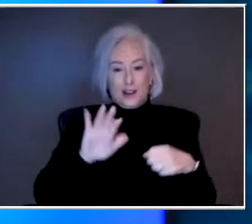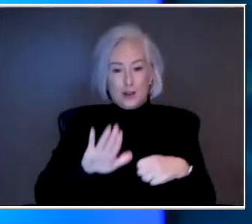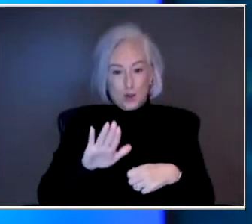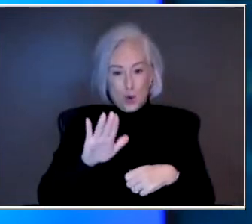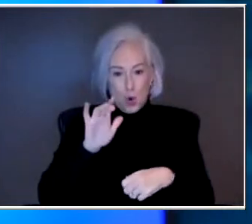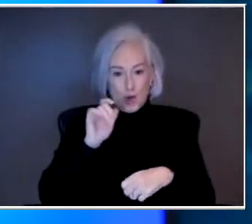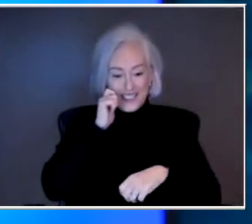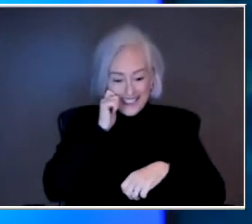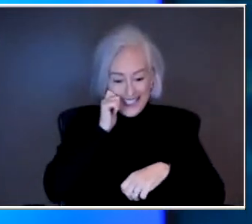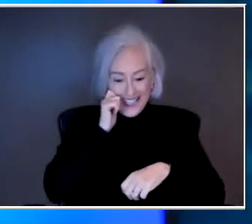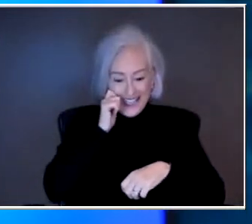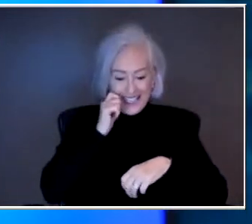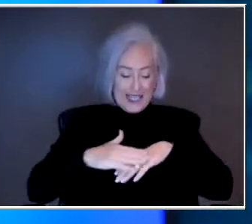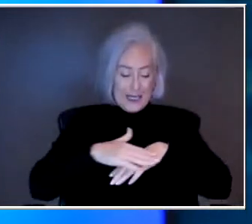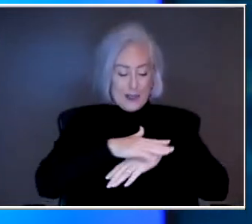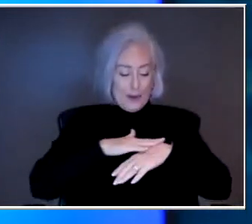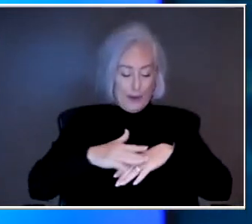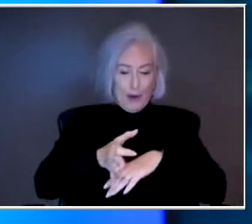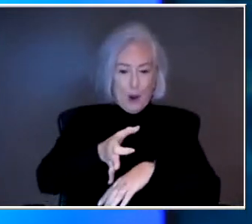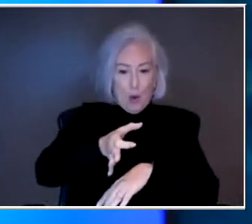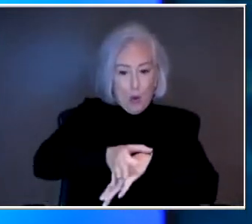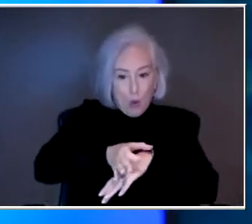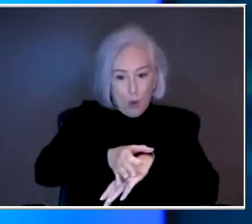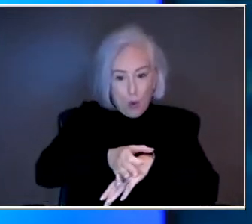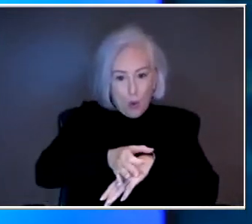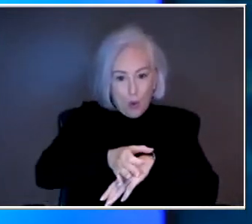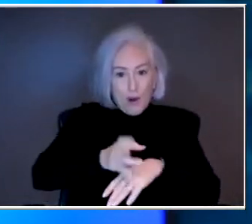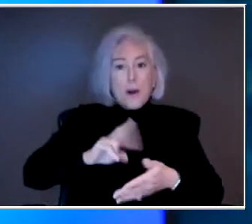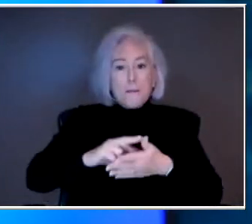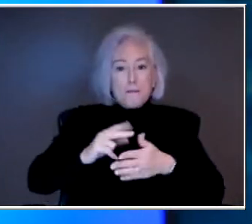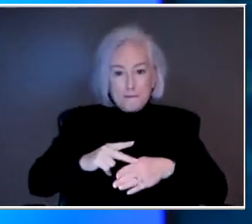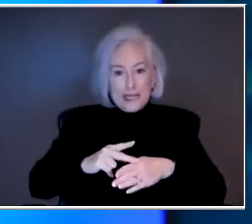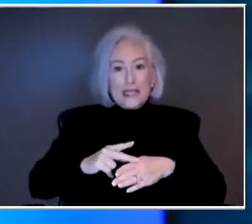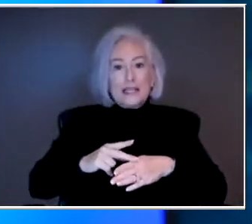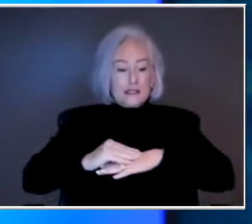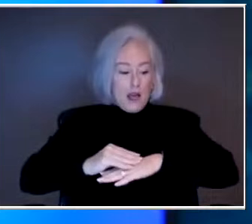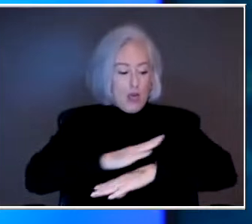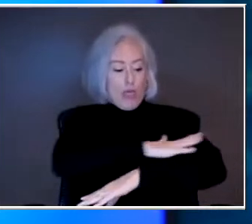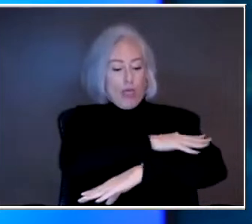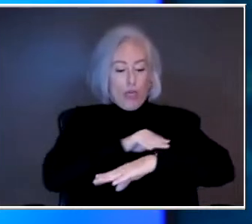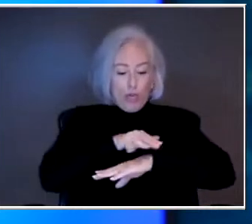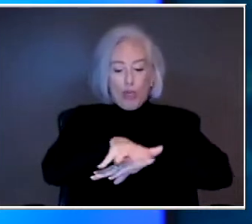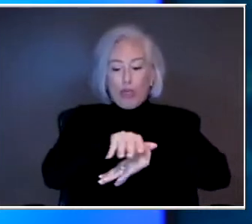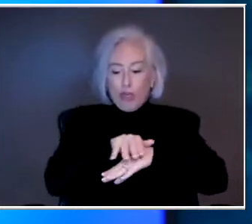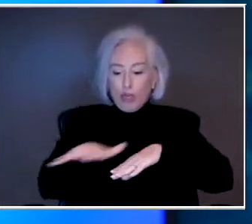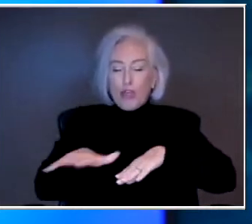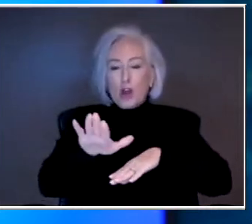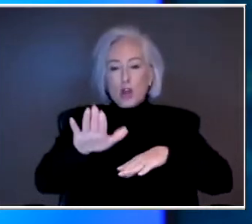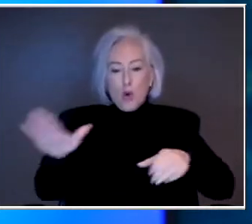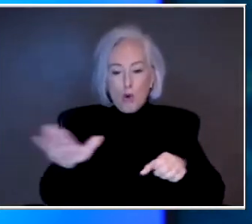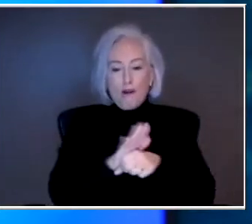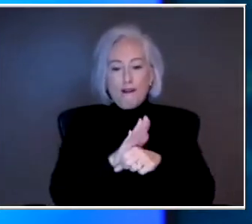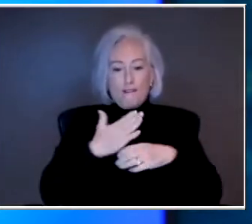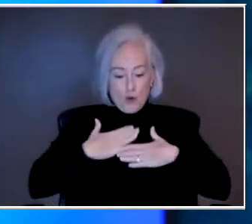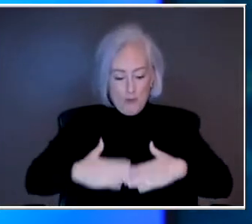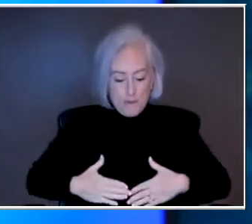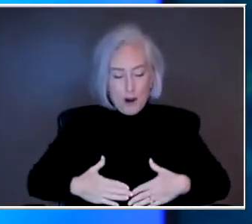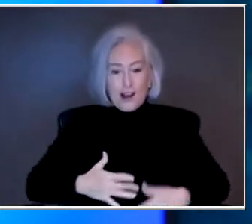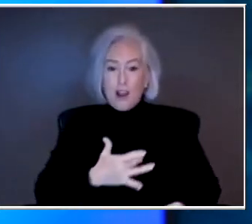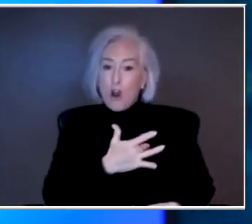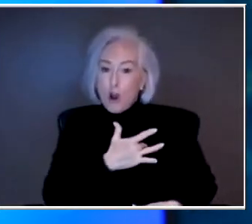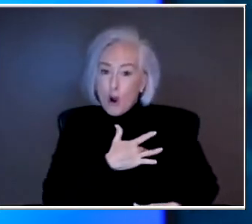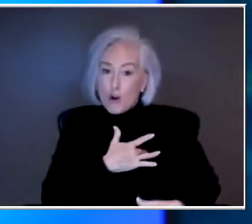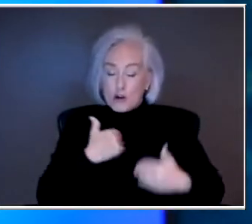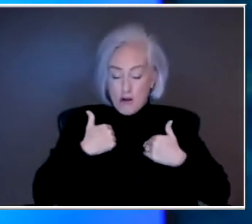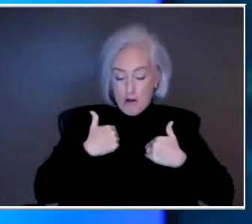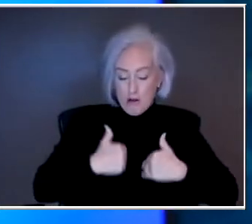have problems throughout the entire body where we see effects with your heart, with your lungs, with your immune system. And you have to overcome